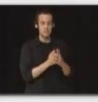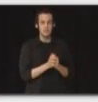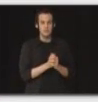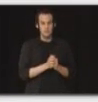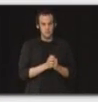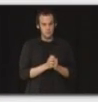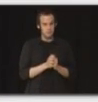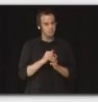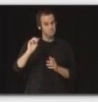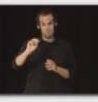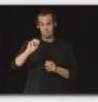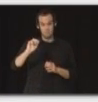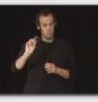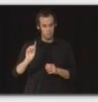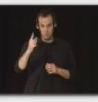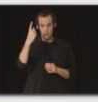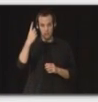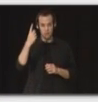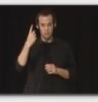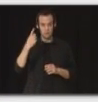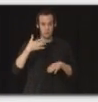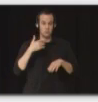Thank you. Now, first of all,